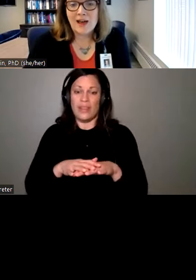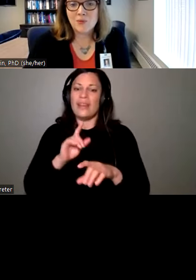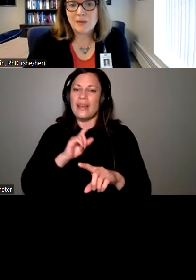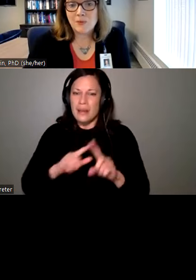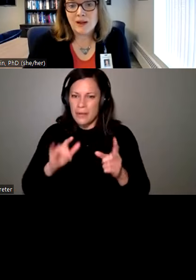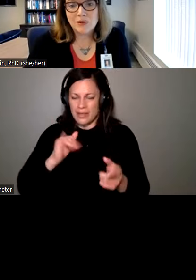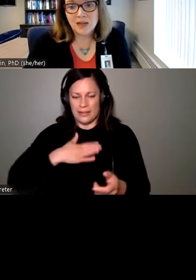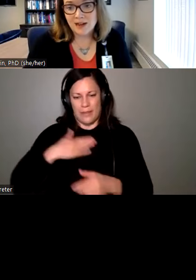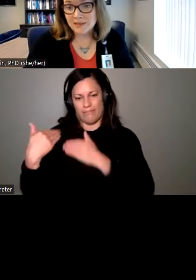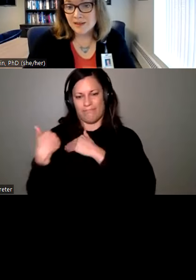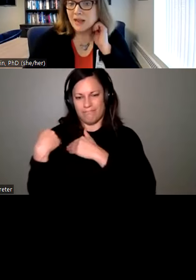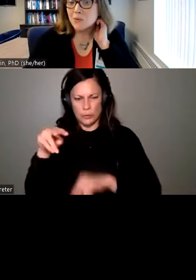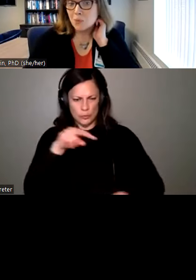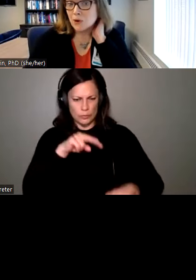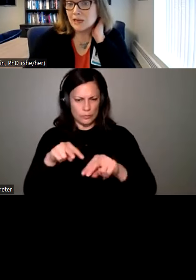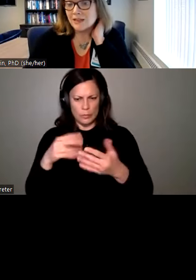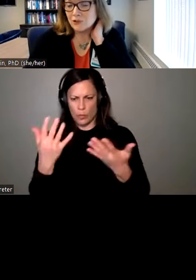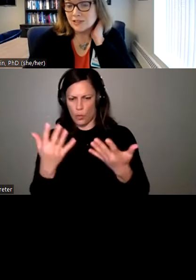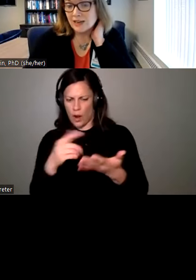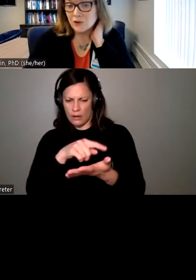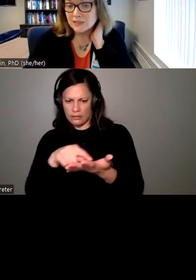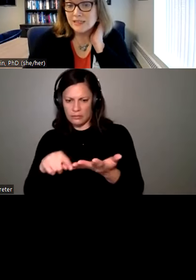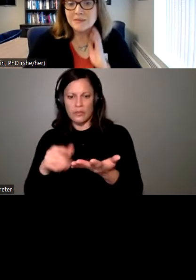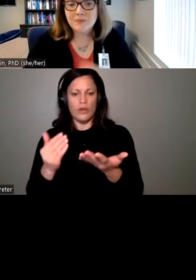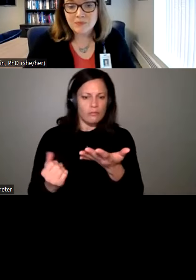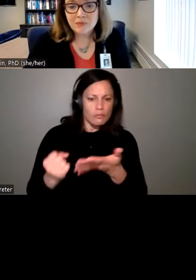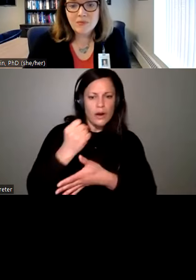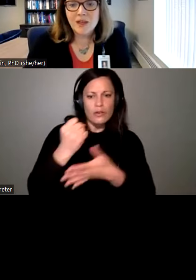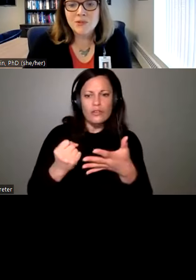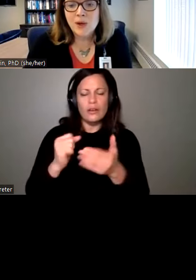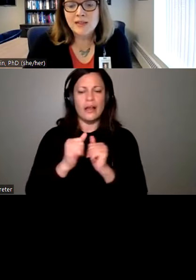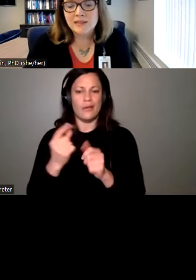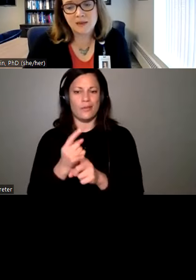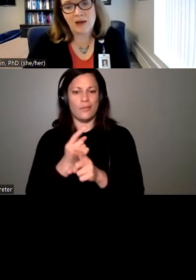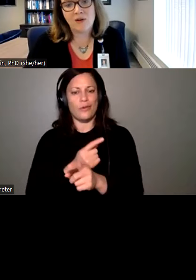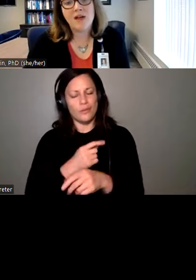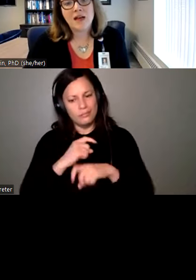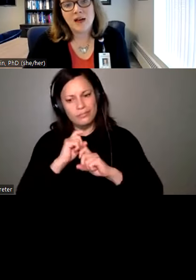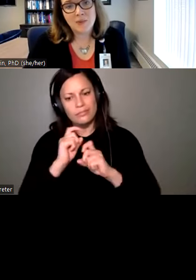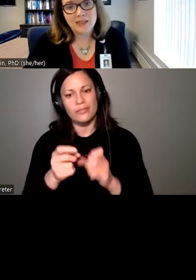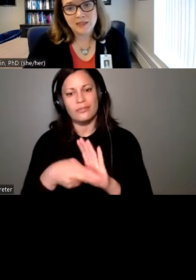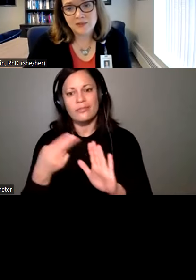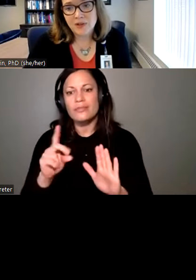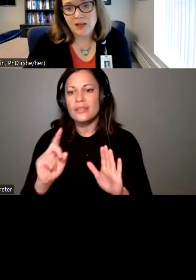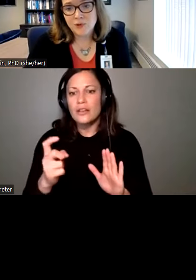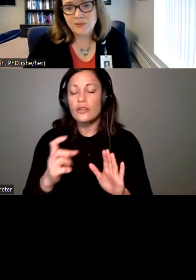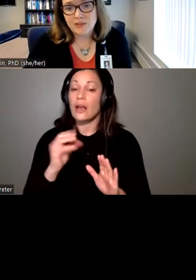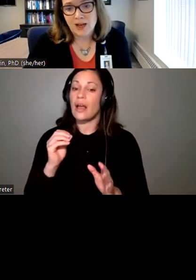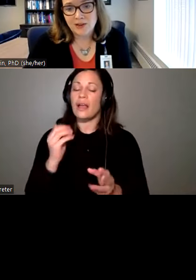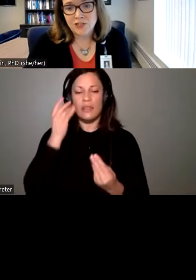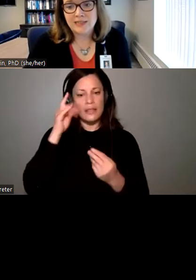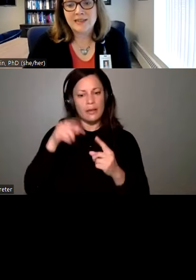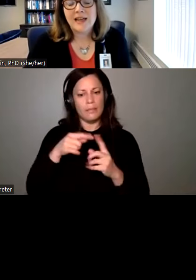and how we prioritize and make appropriate clinical diagnoses, as well as think about comprehensive